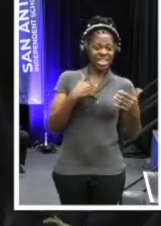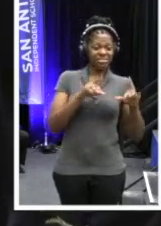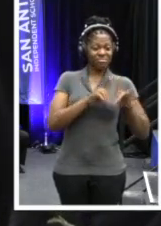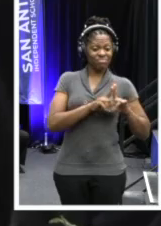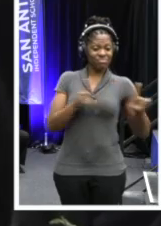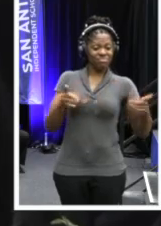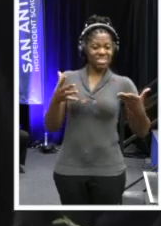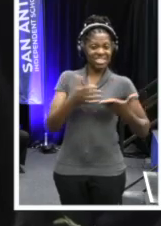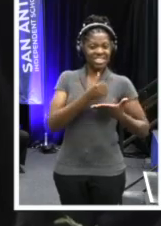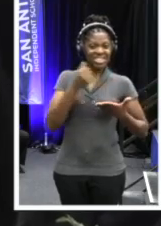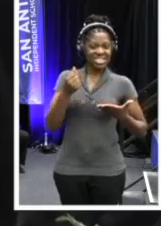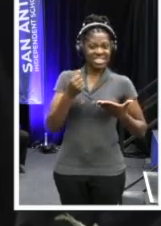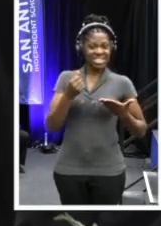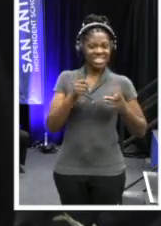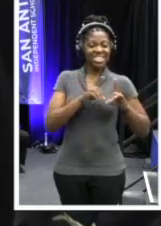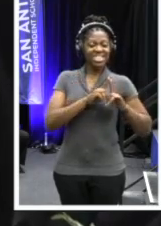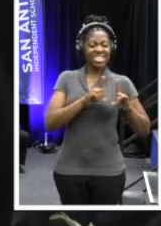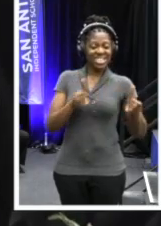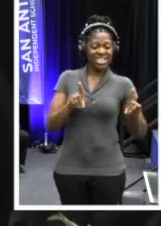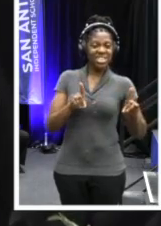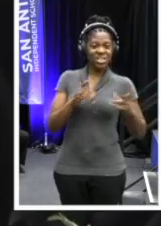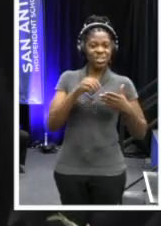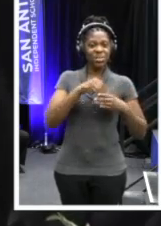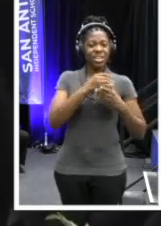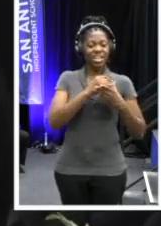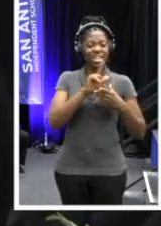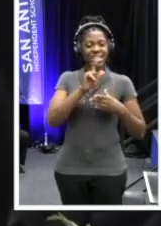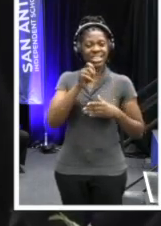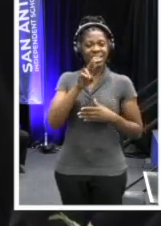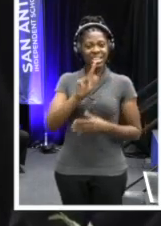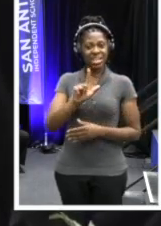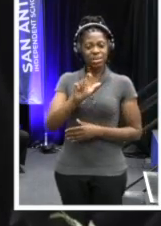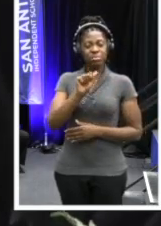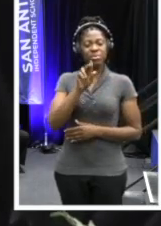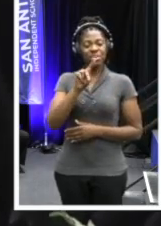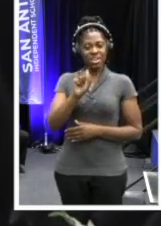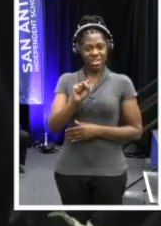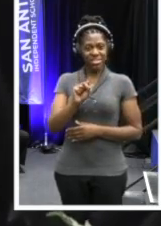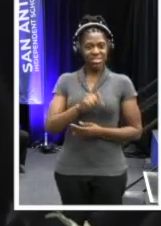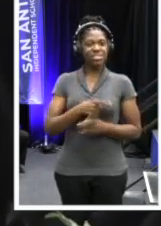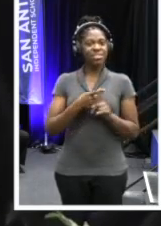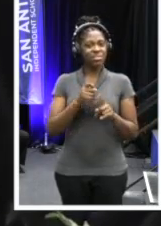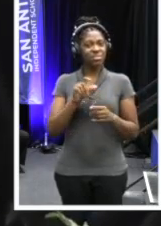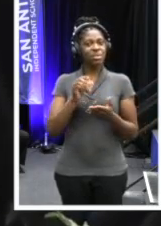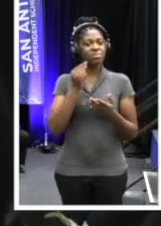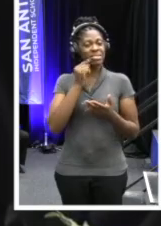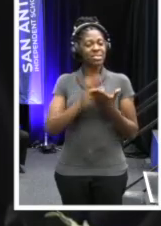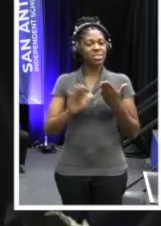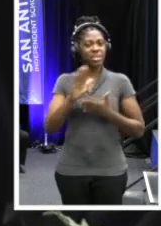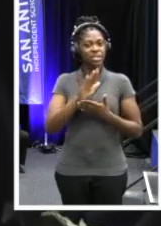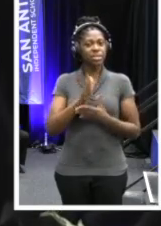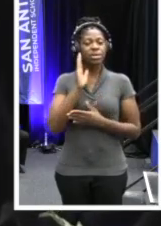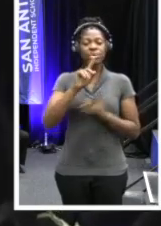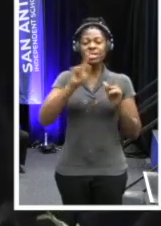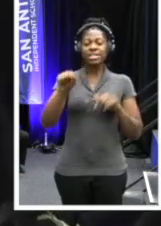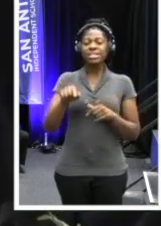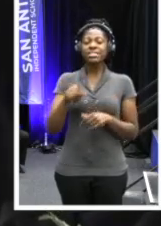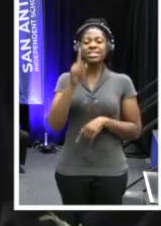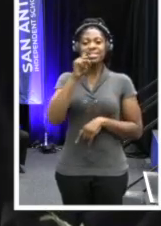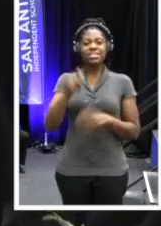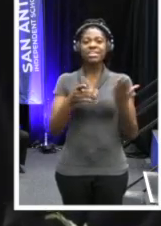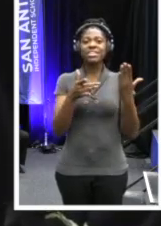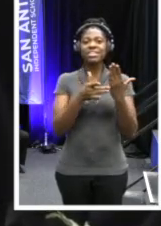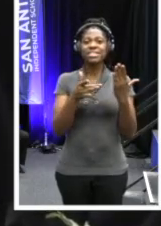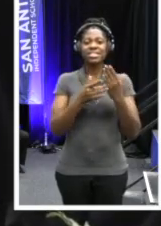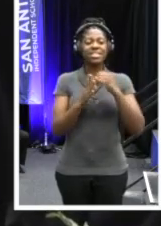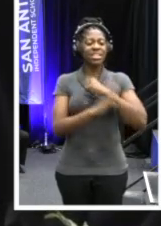did receive his Associate of Arts with honors in liberal arts this May. Josh will attend Texas Tech University in the fall